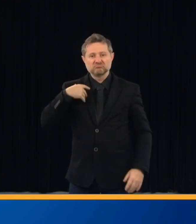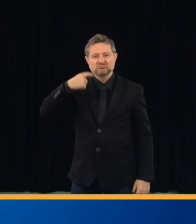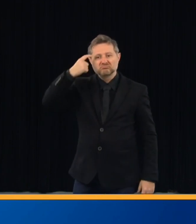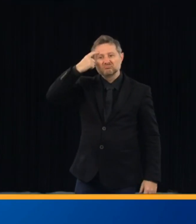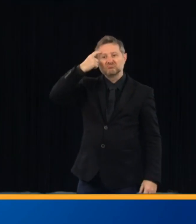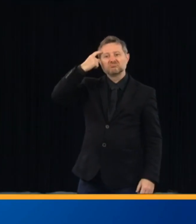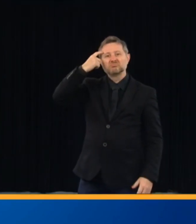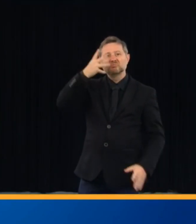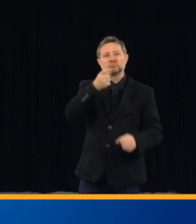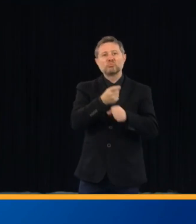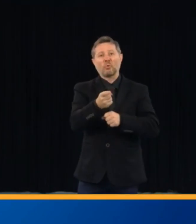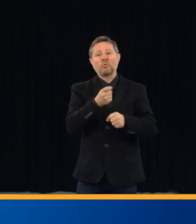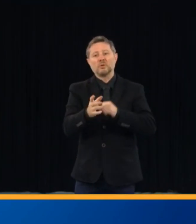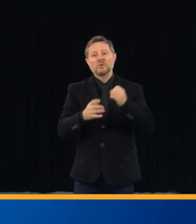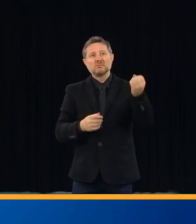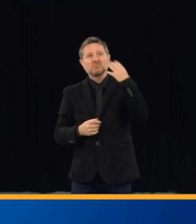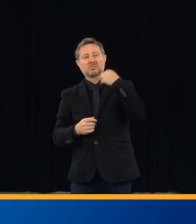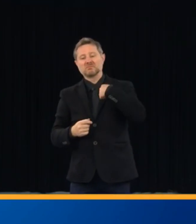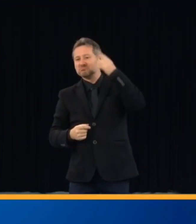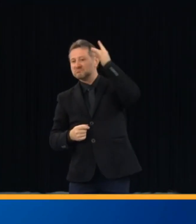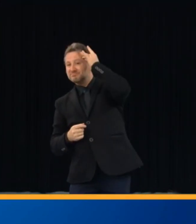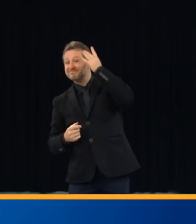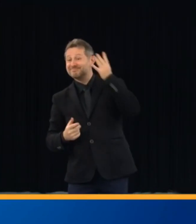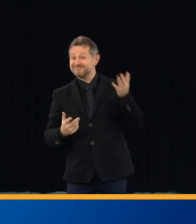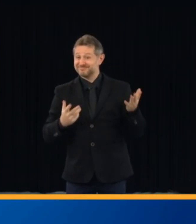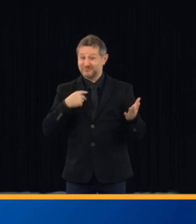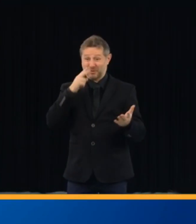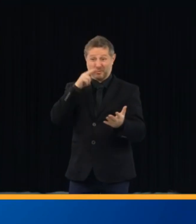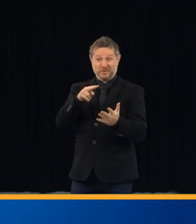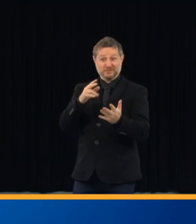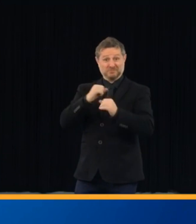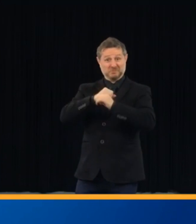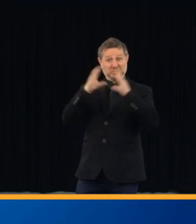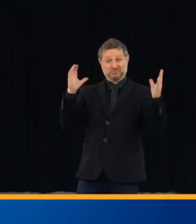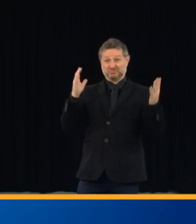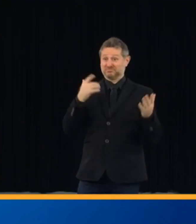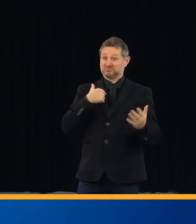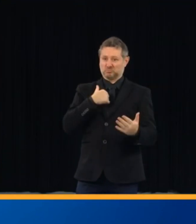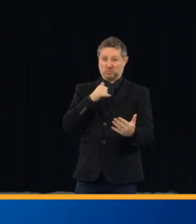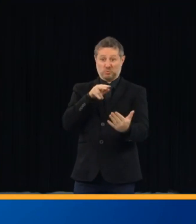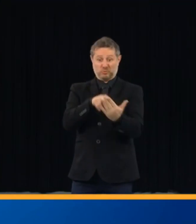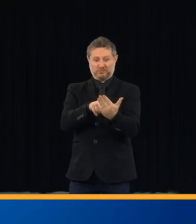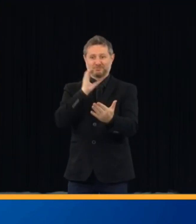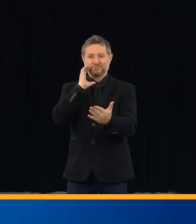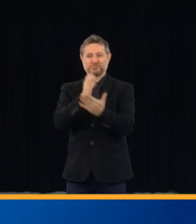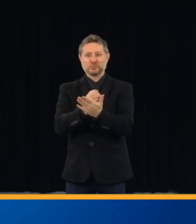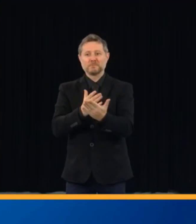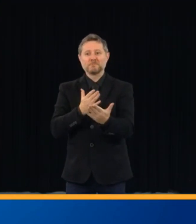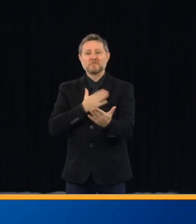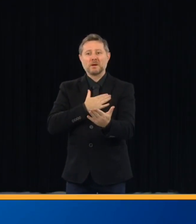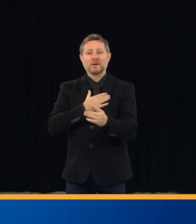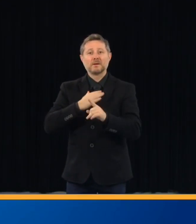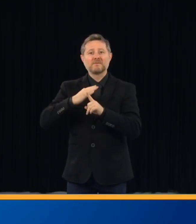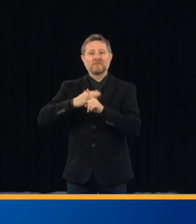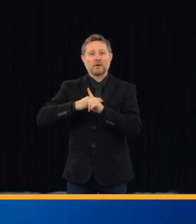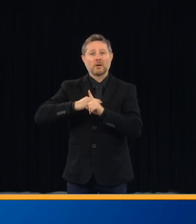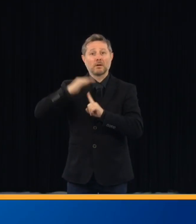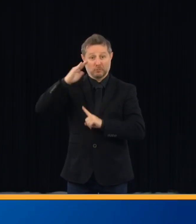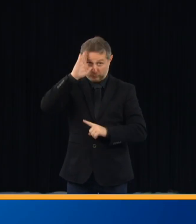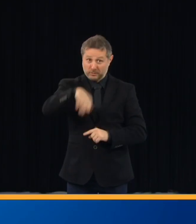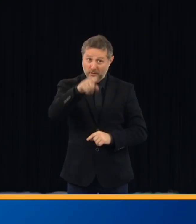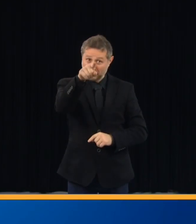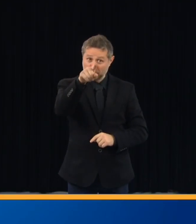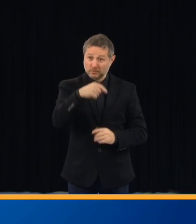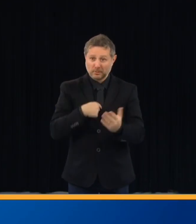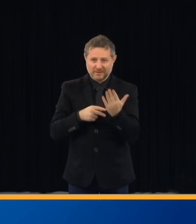the picture you showed of me the other day. No, look... Raised my fever. No, look, first, I have no doubt that you would hit me when